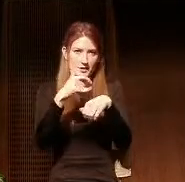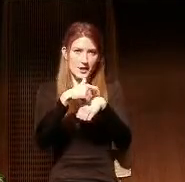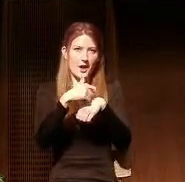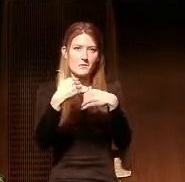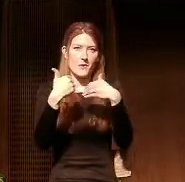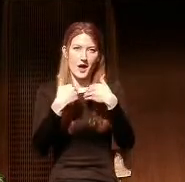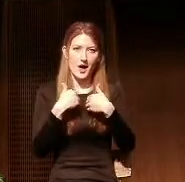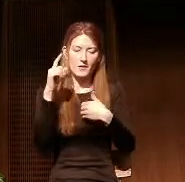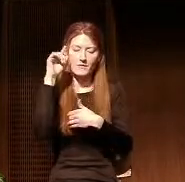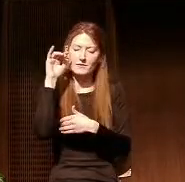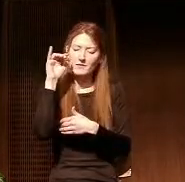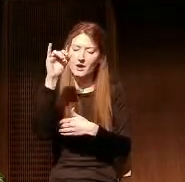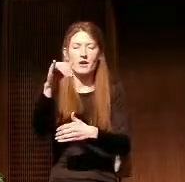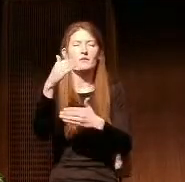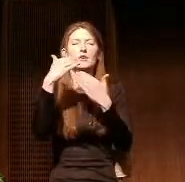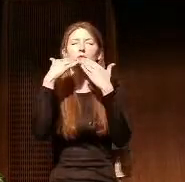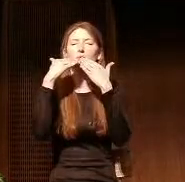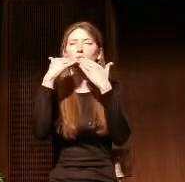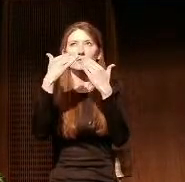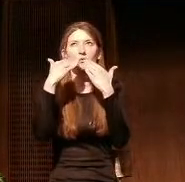for.